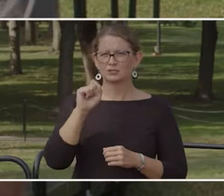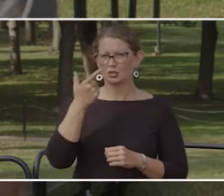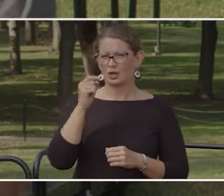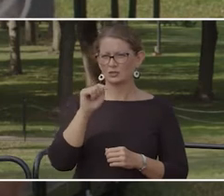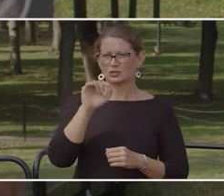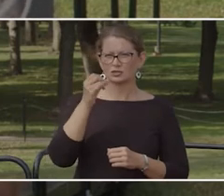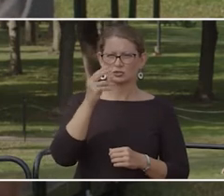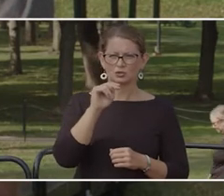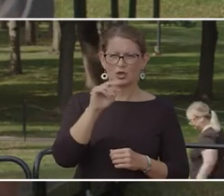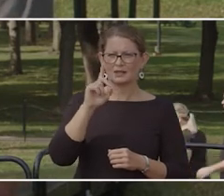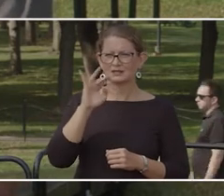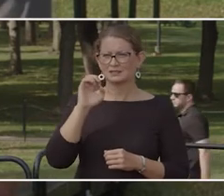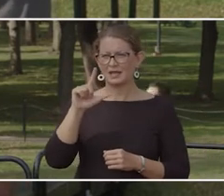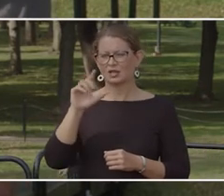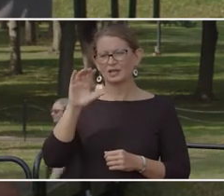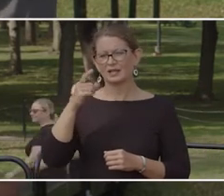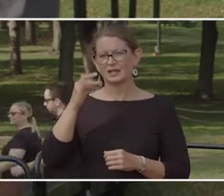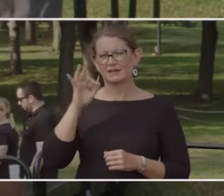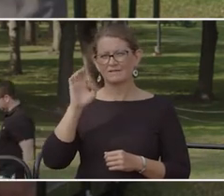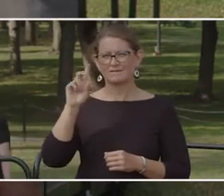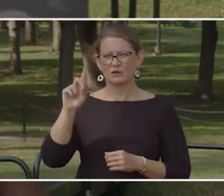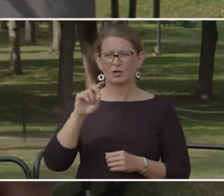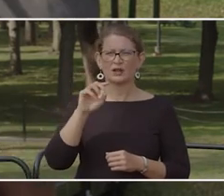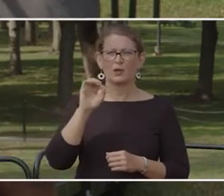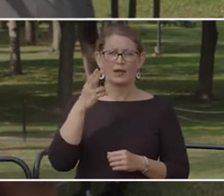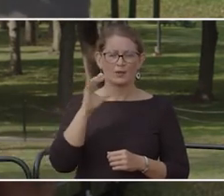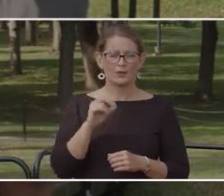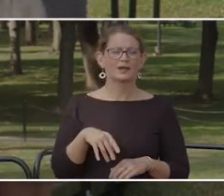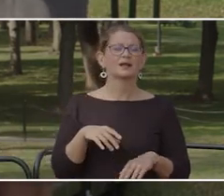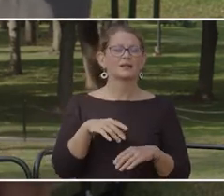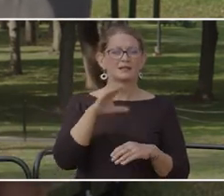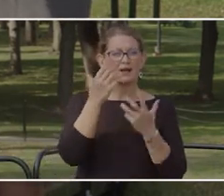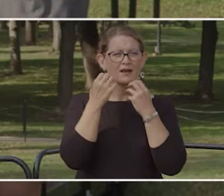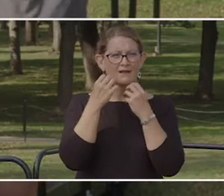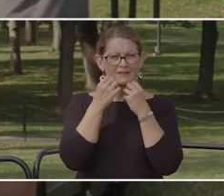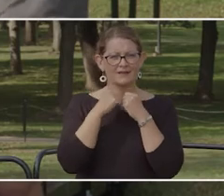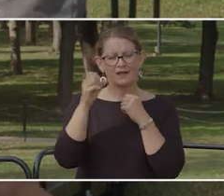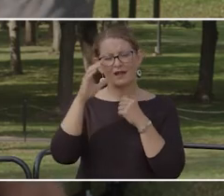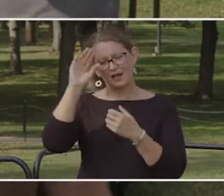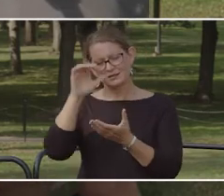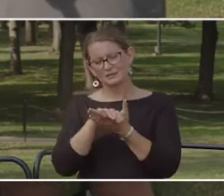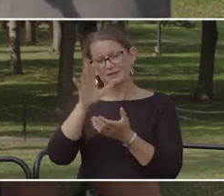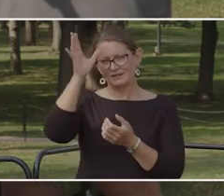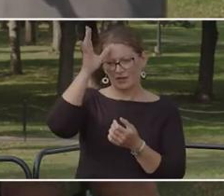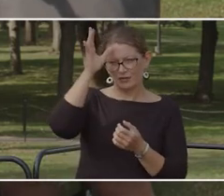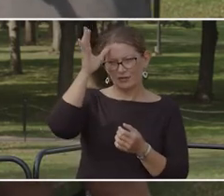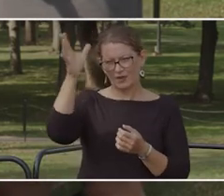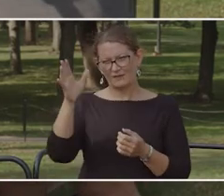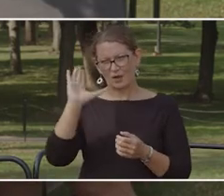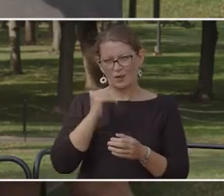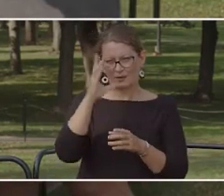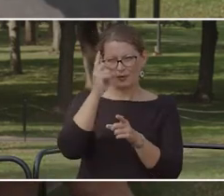John Daniel Guilford of Defiance, Ohio. Loving husband, father, brother, and our grandfather. Served in the United States Army,